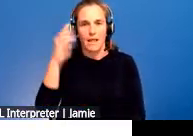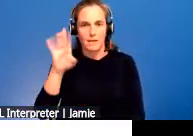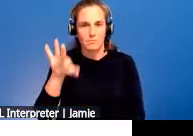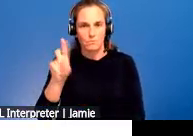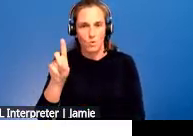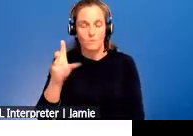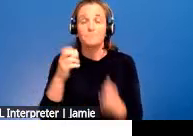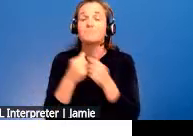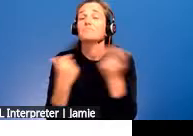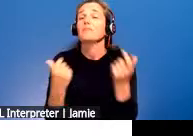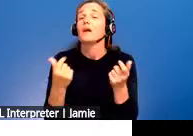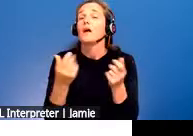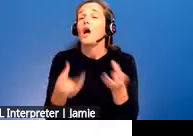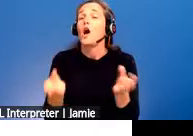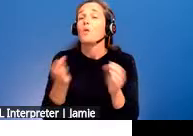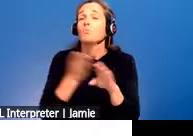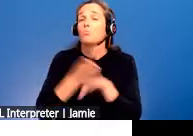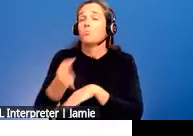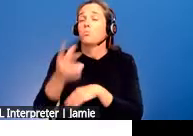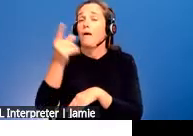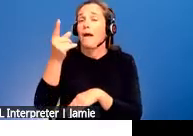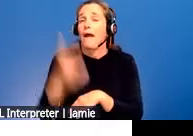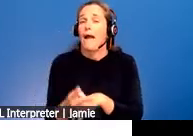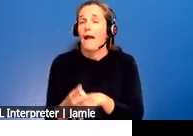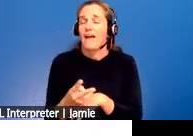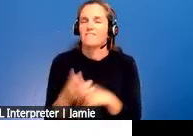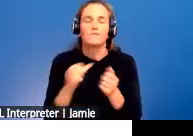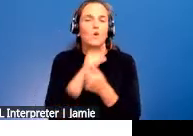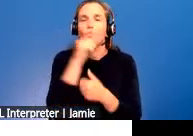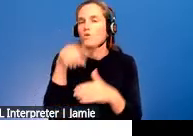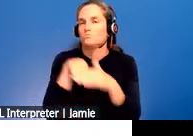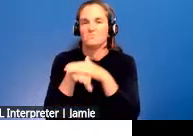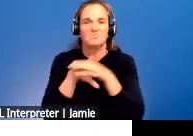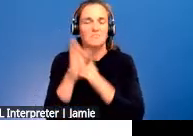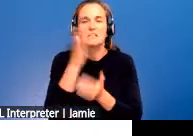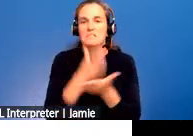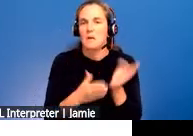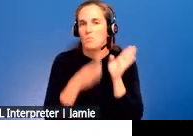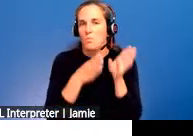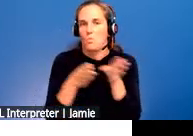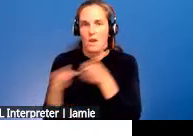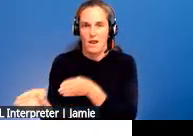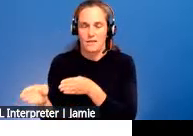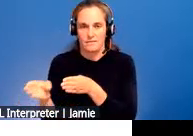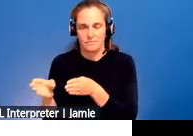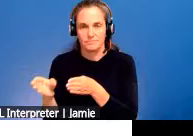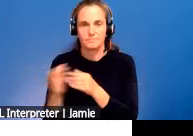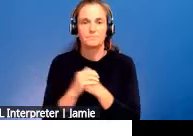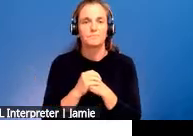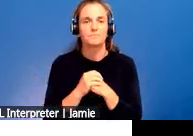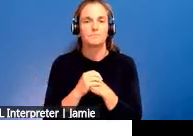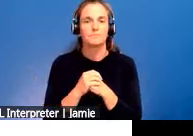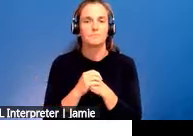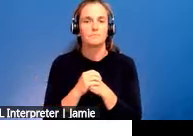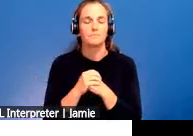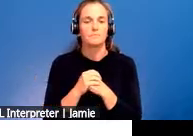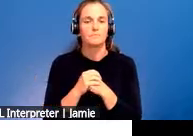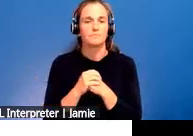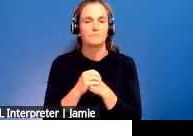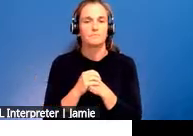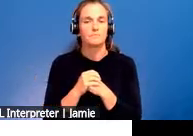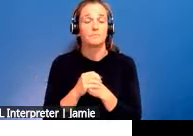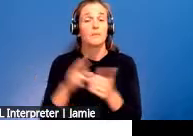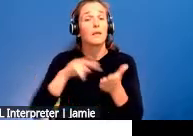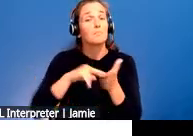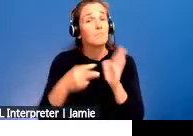2.7, were identified as being inaccessible in some capacity by the students. This means that whatever